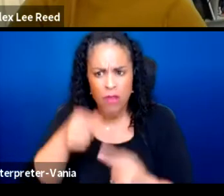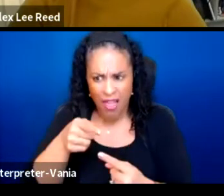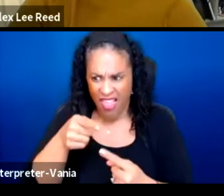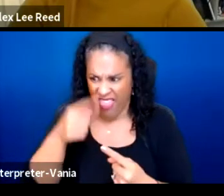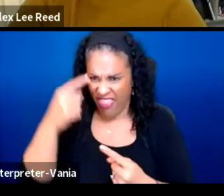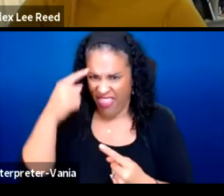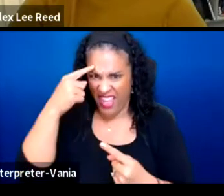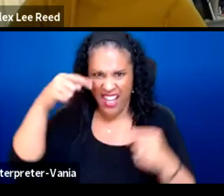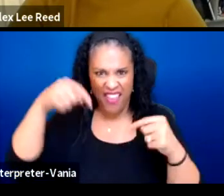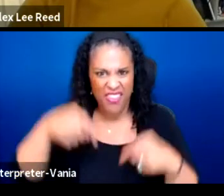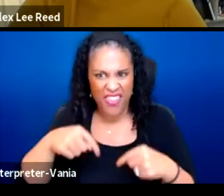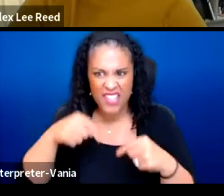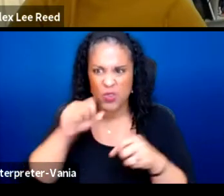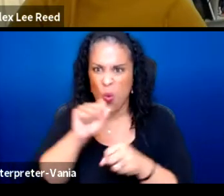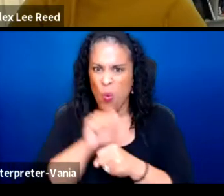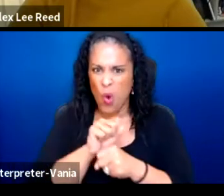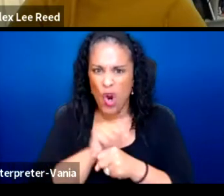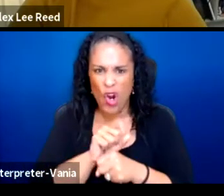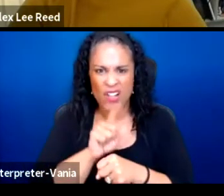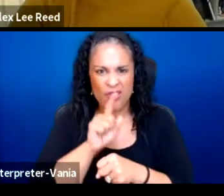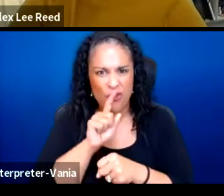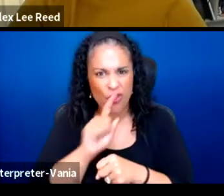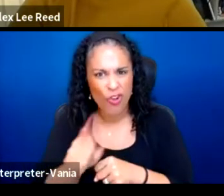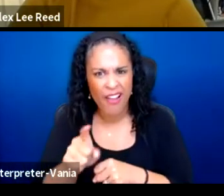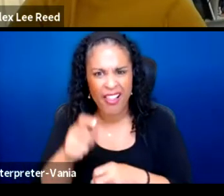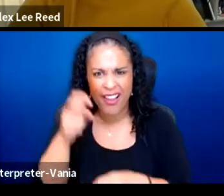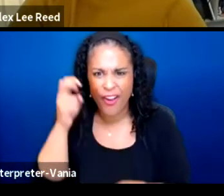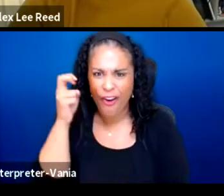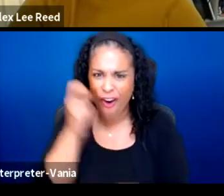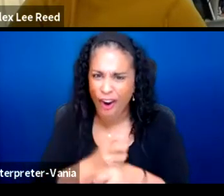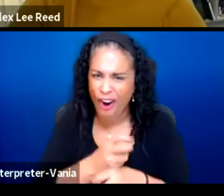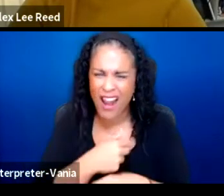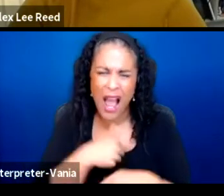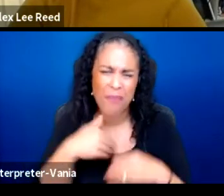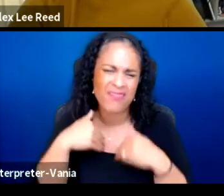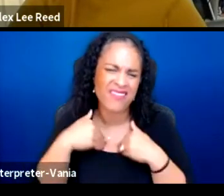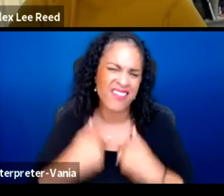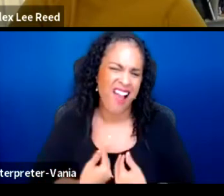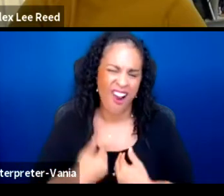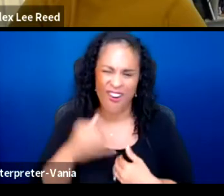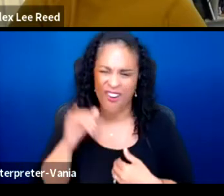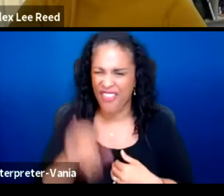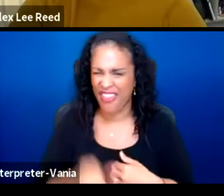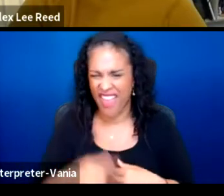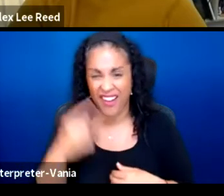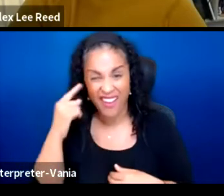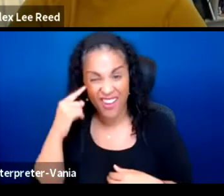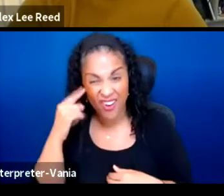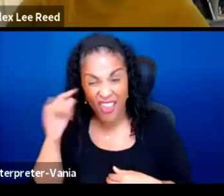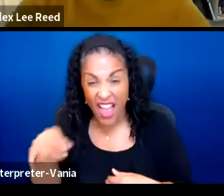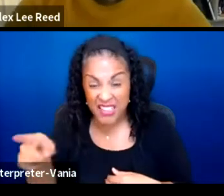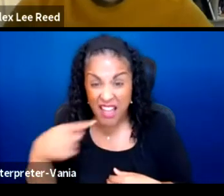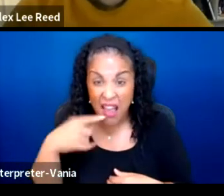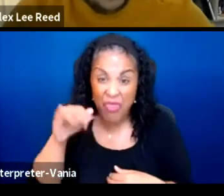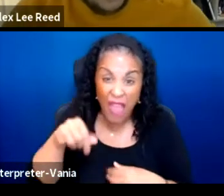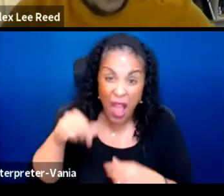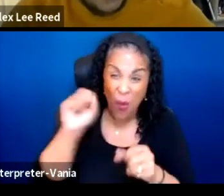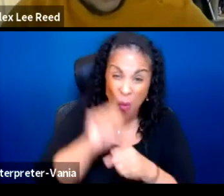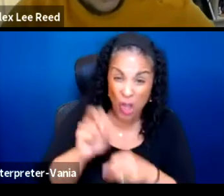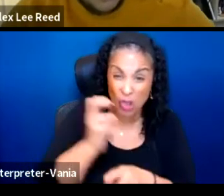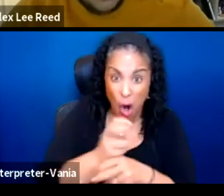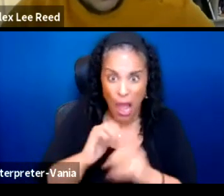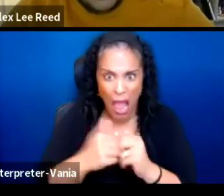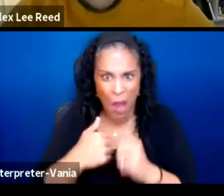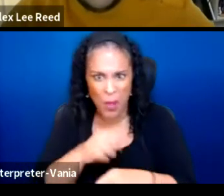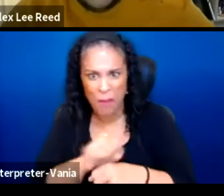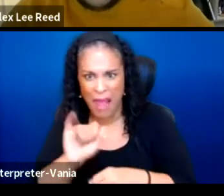so hard. I am so tired of that. I am so tired of them saying, this work is hard. How do we make